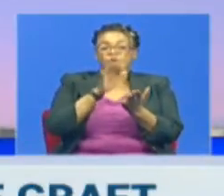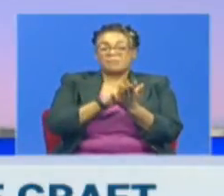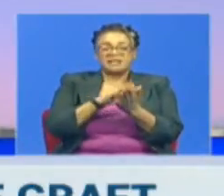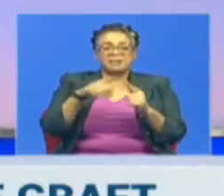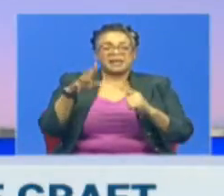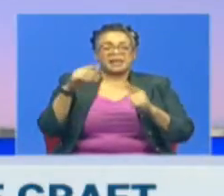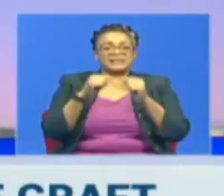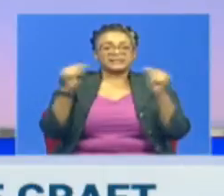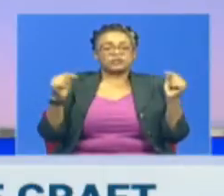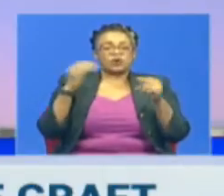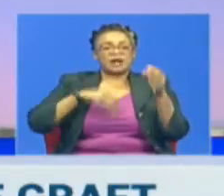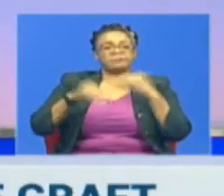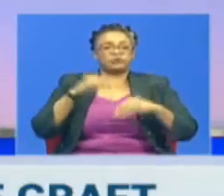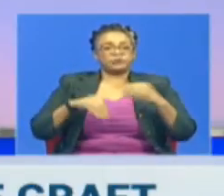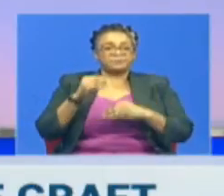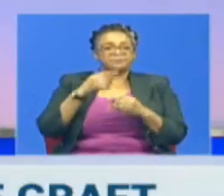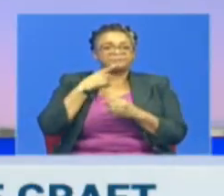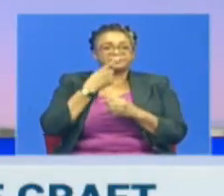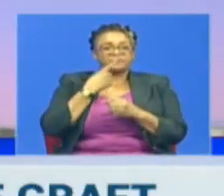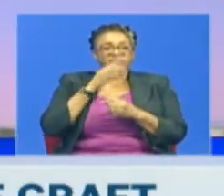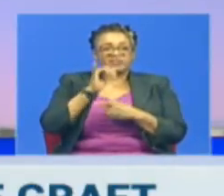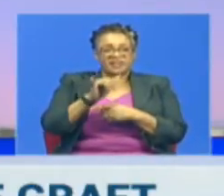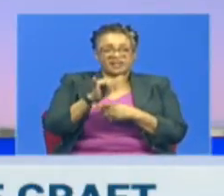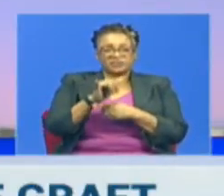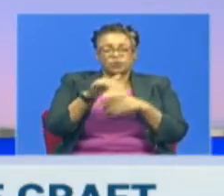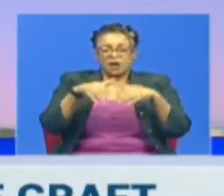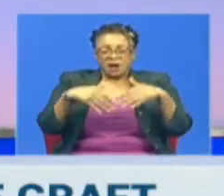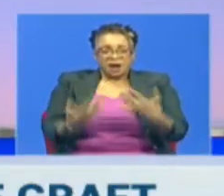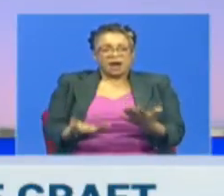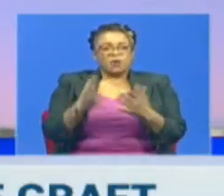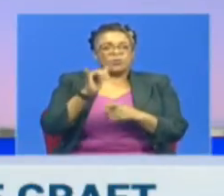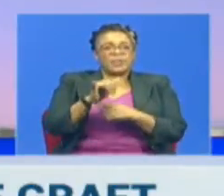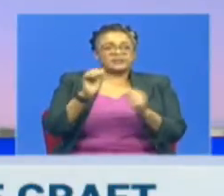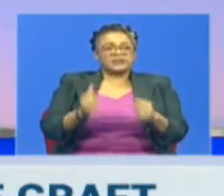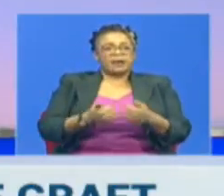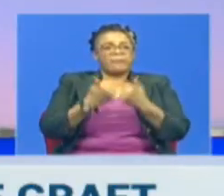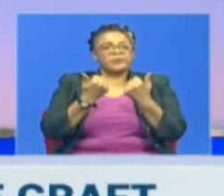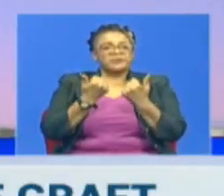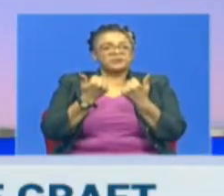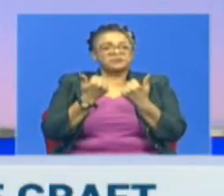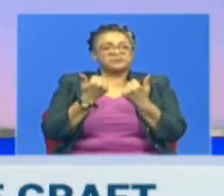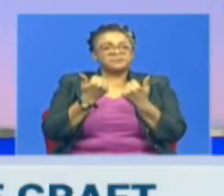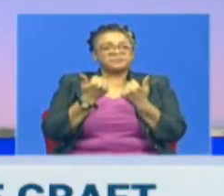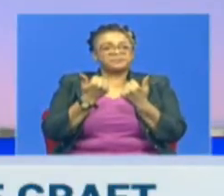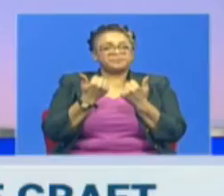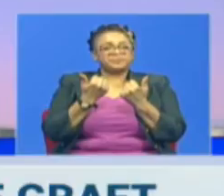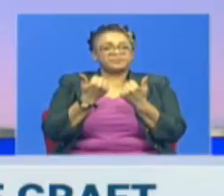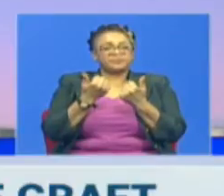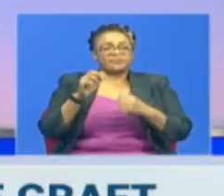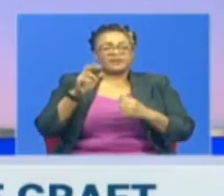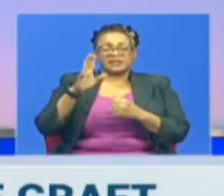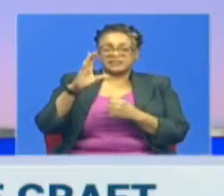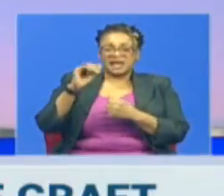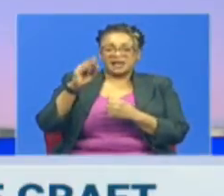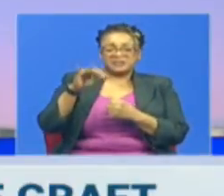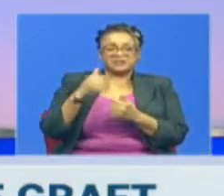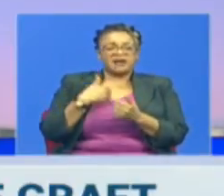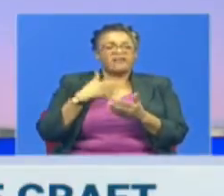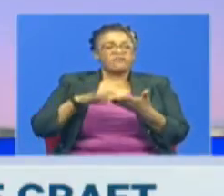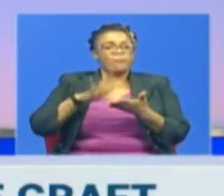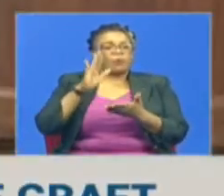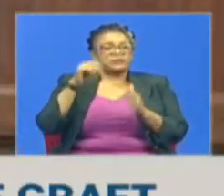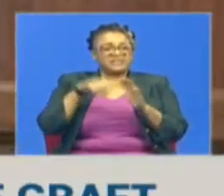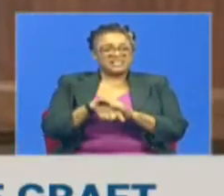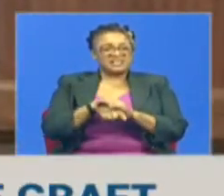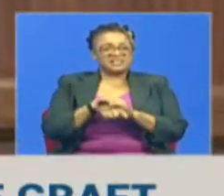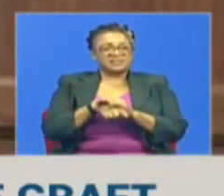Anti-Corruption Commission lift the lid on how the fraud was woven together. NTV's Silas Apollo has those details.